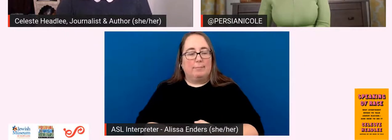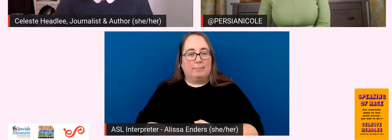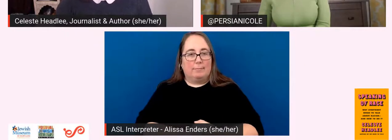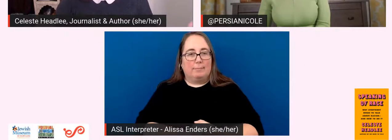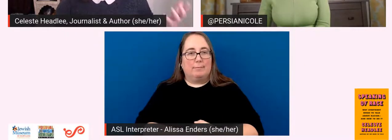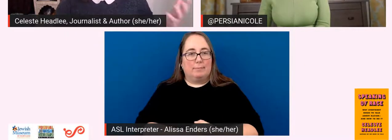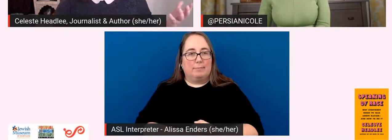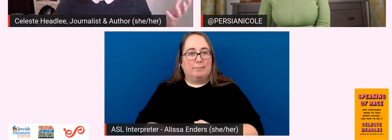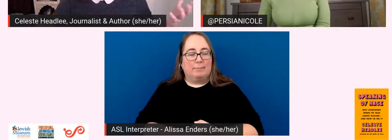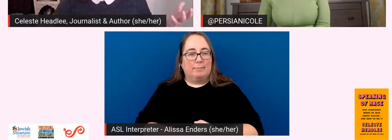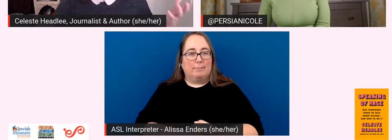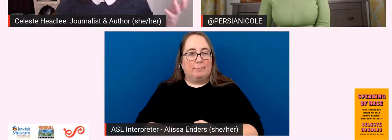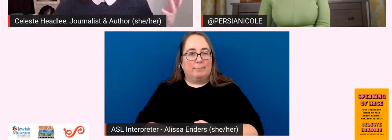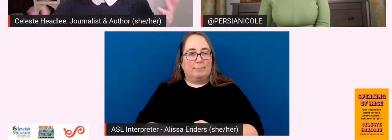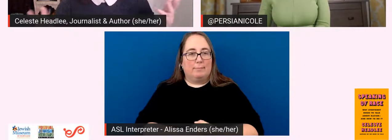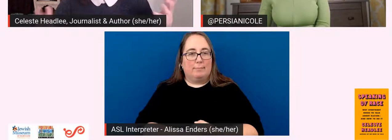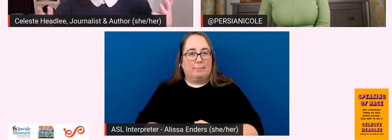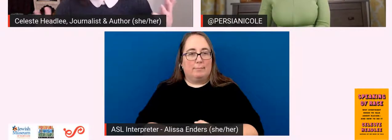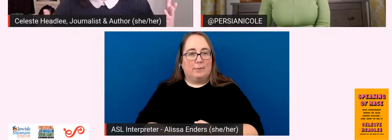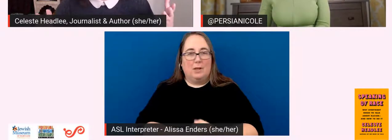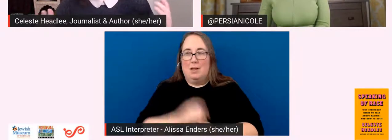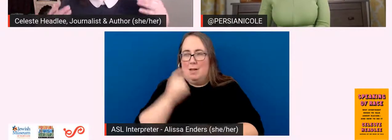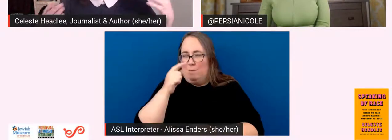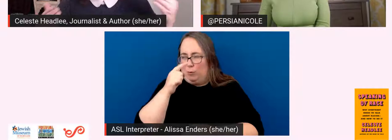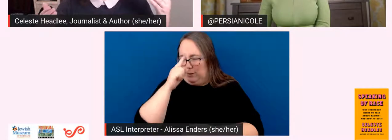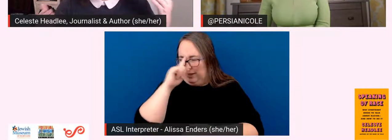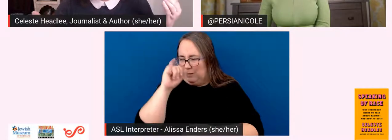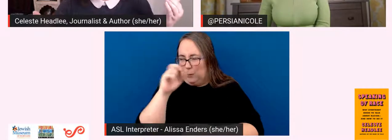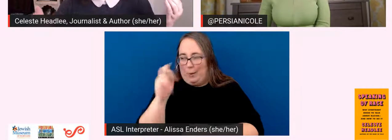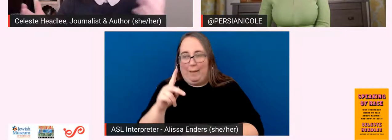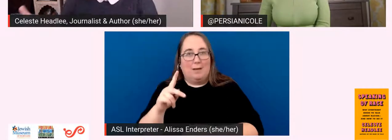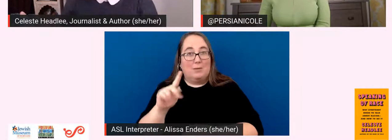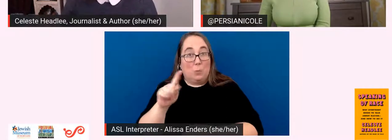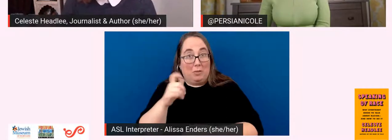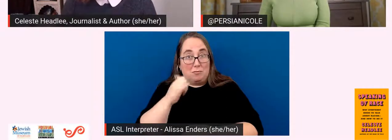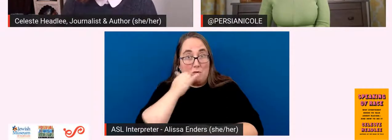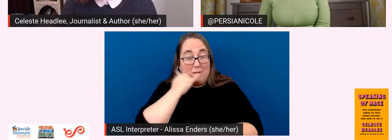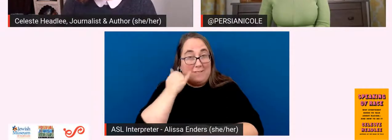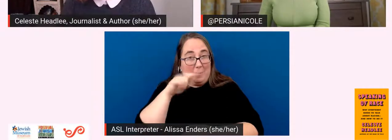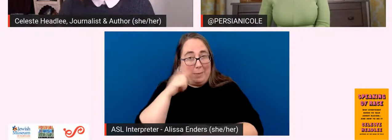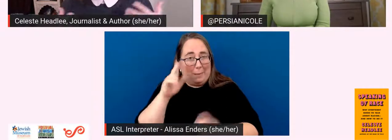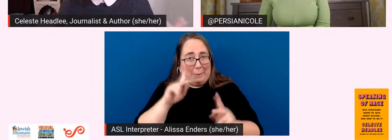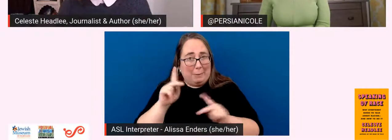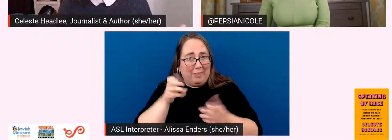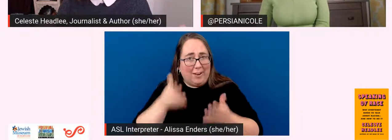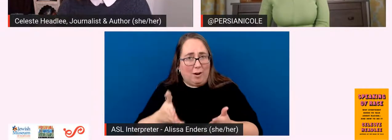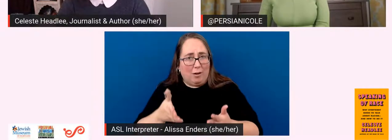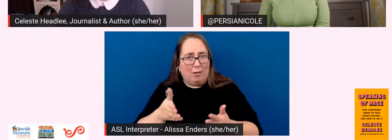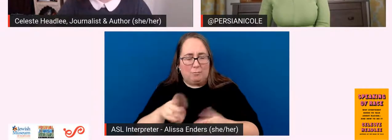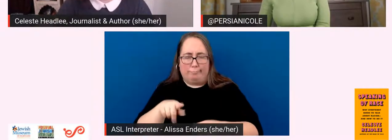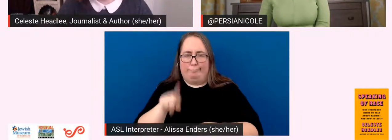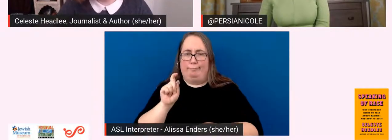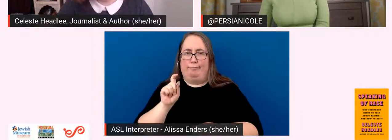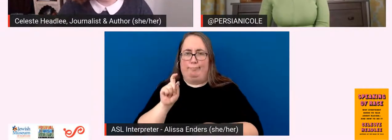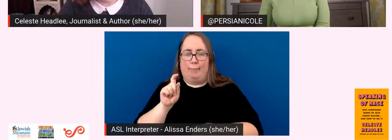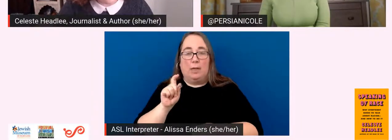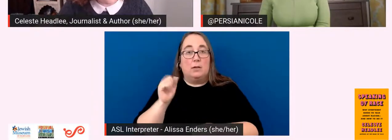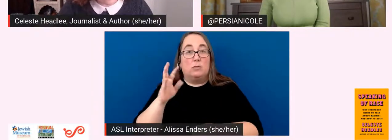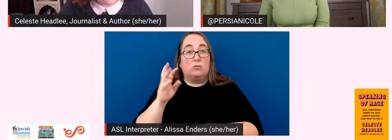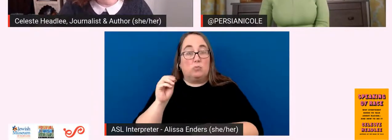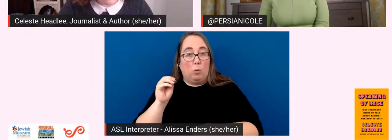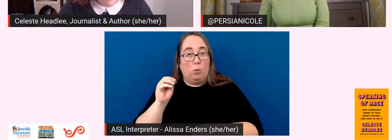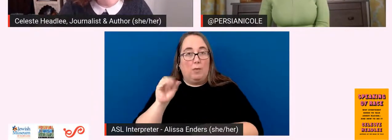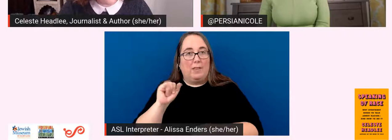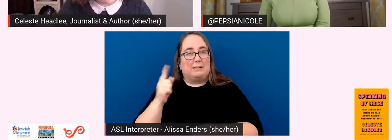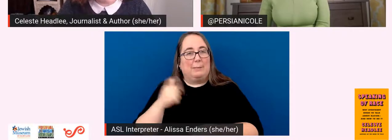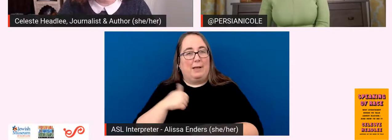Yeah. It's like, look, why would you think that's okay? It's only wrong if there's Black people present? Like, what? Mm-hmm. Yeah. So this is